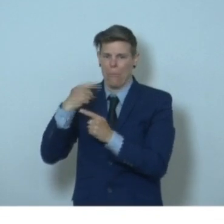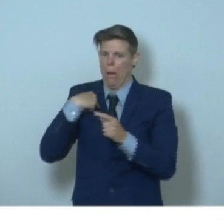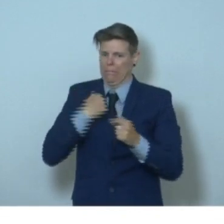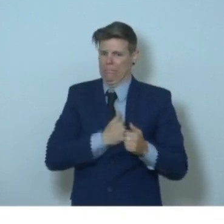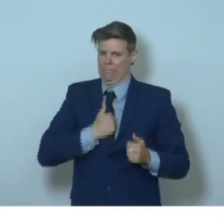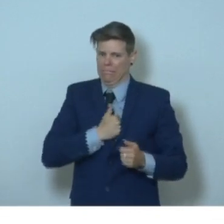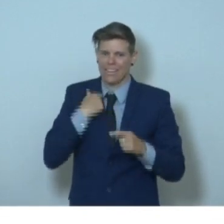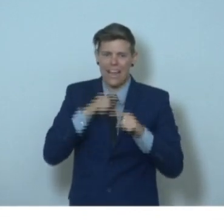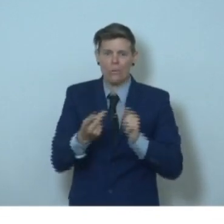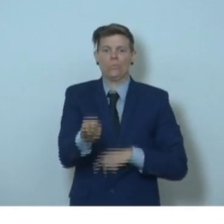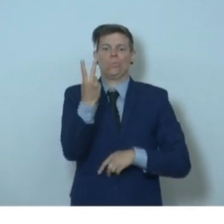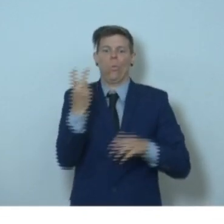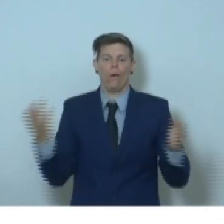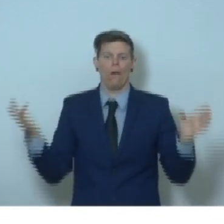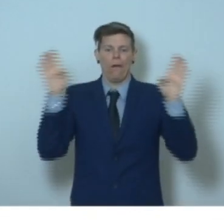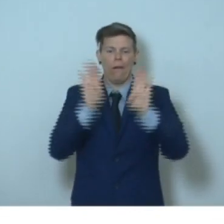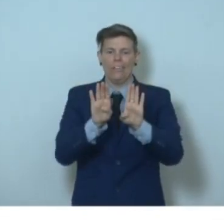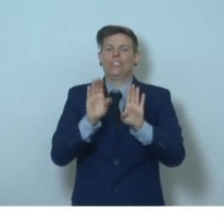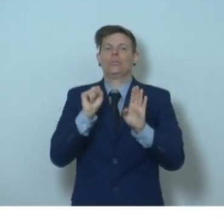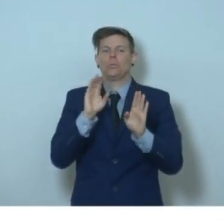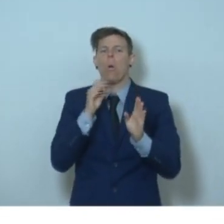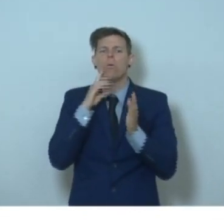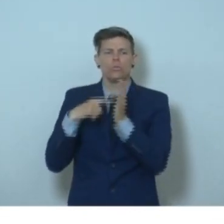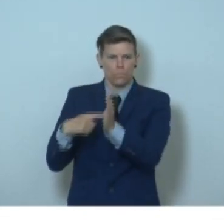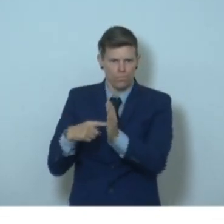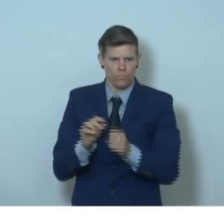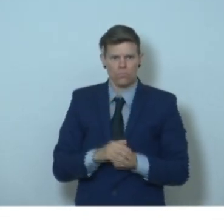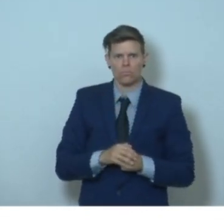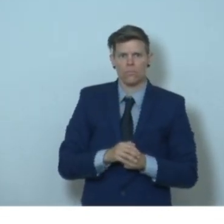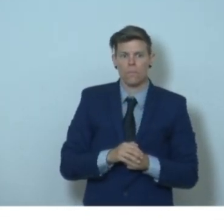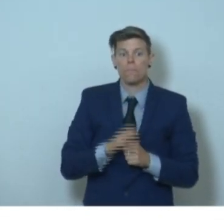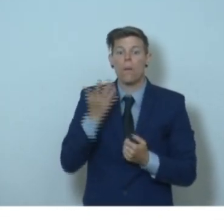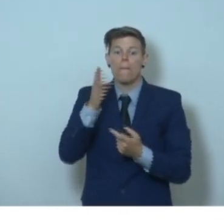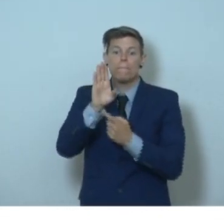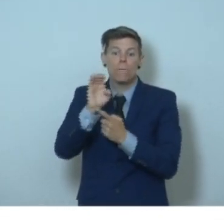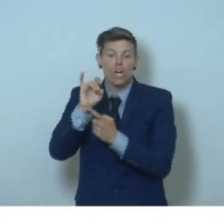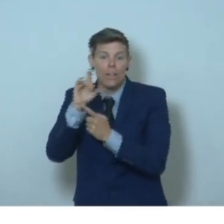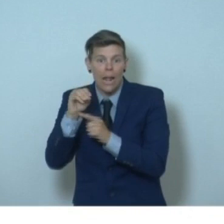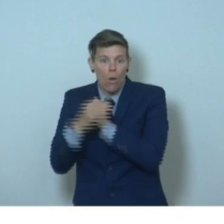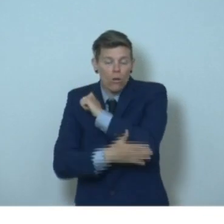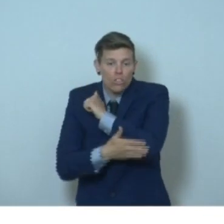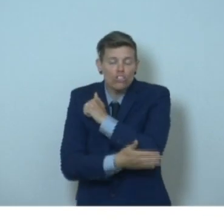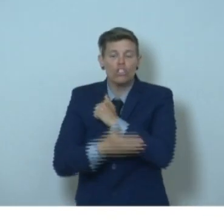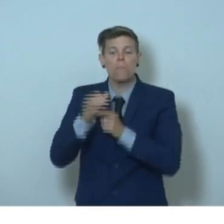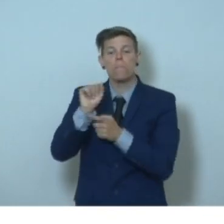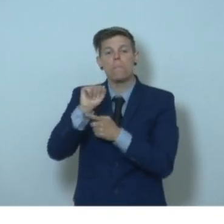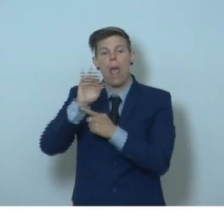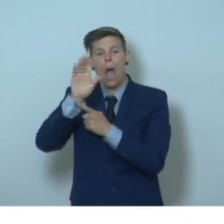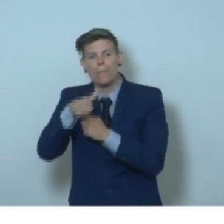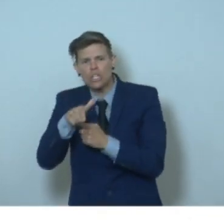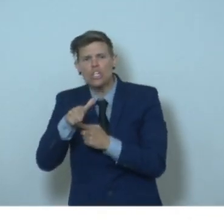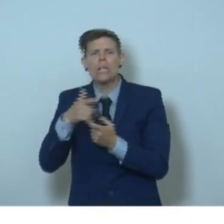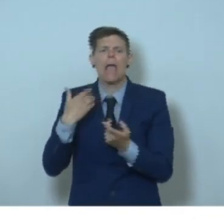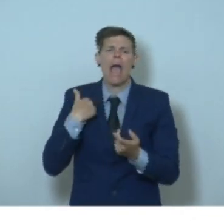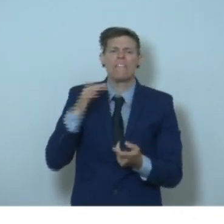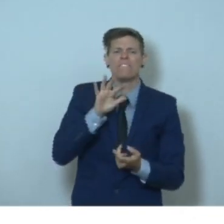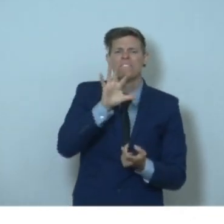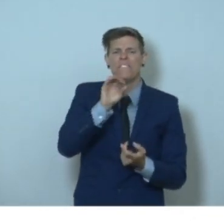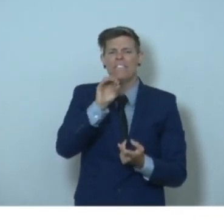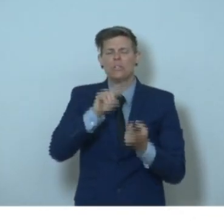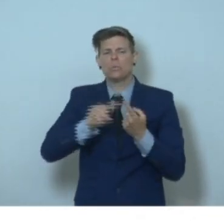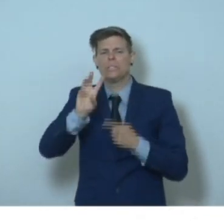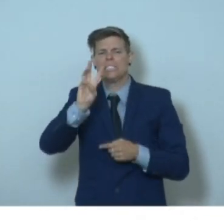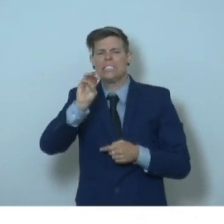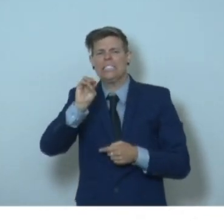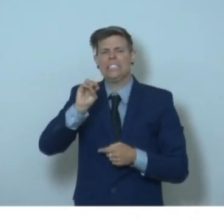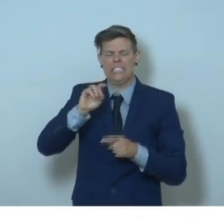But I'm looking at one for Bernalillo County in the city of Albuquerque, and there's probably 50 or 60 different census tracts in that area. What